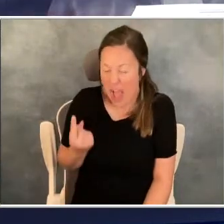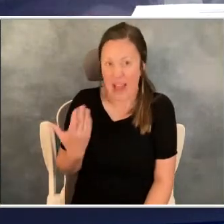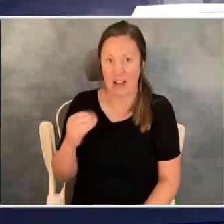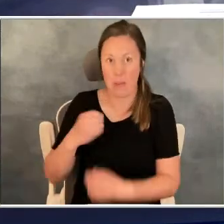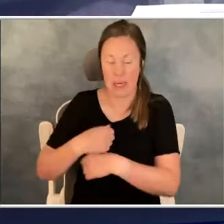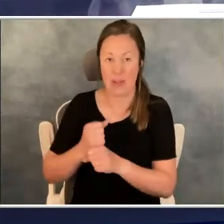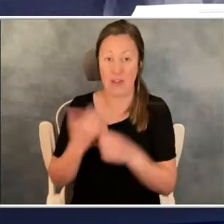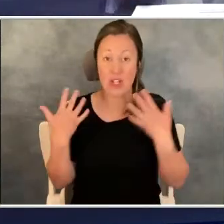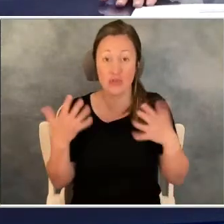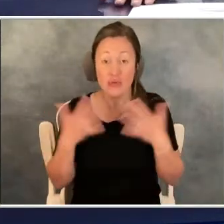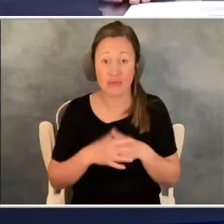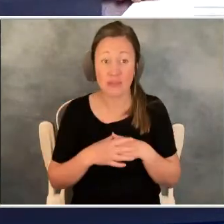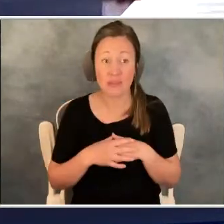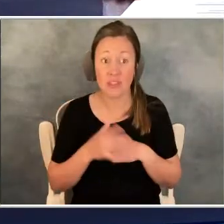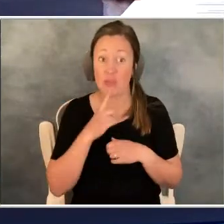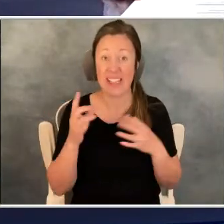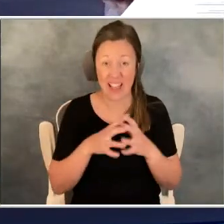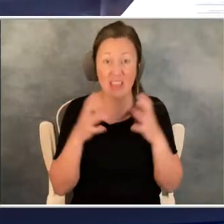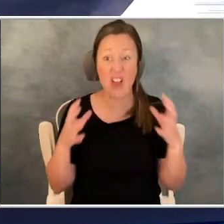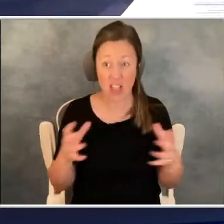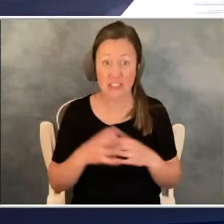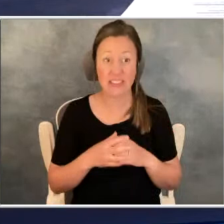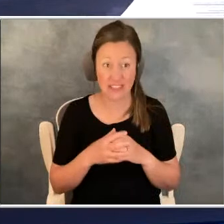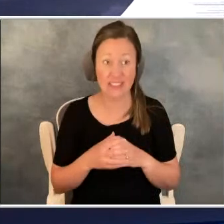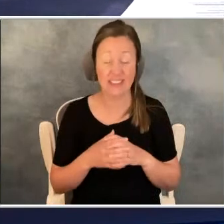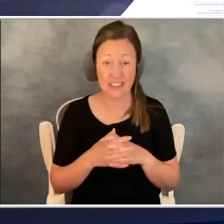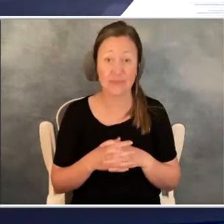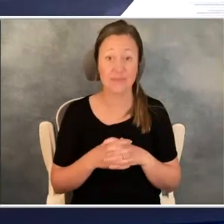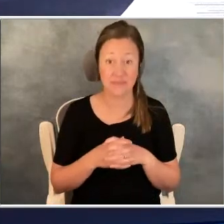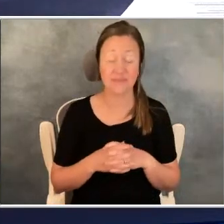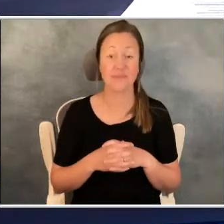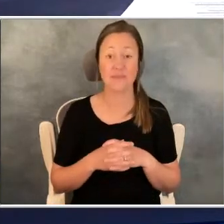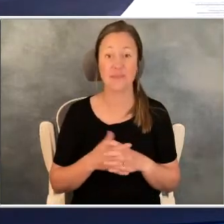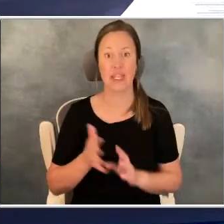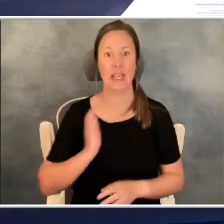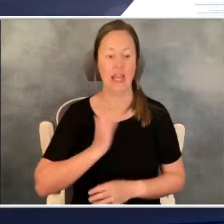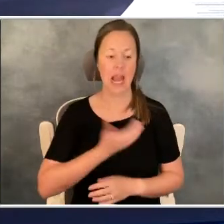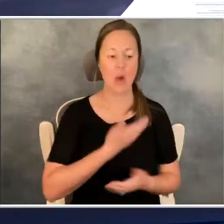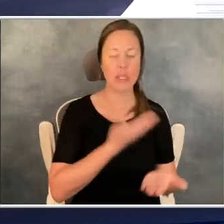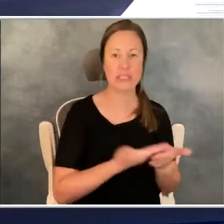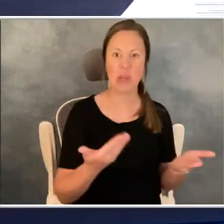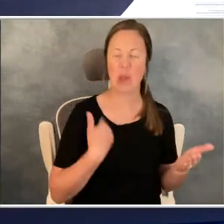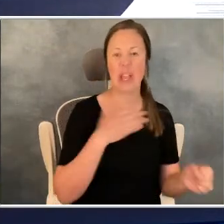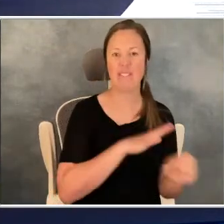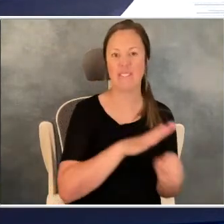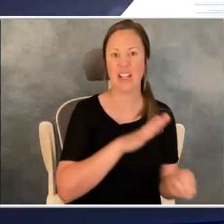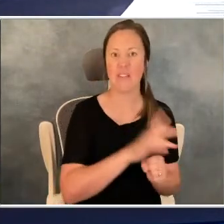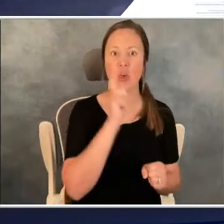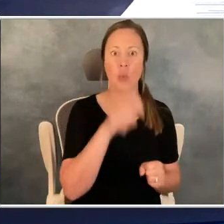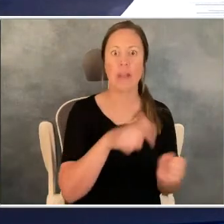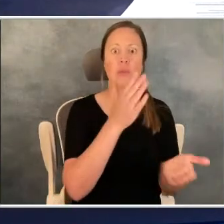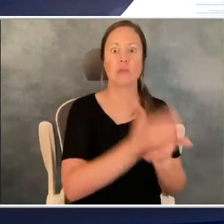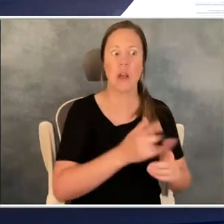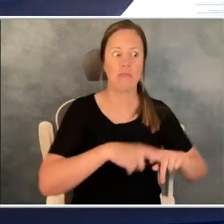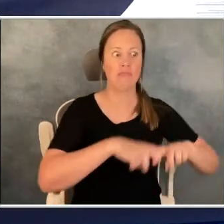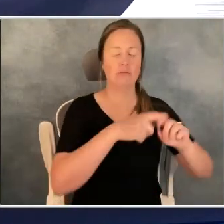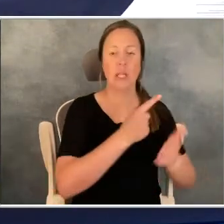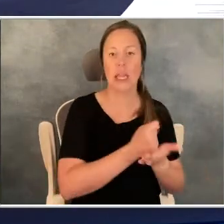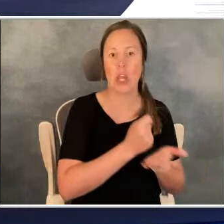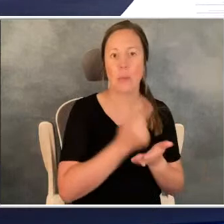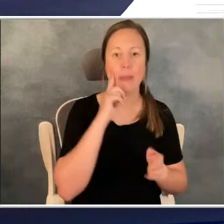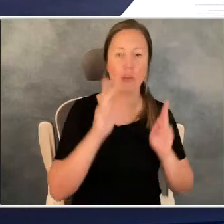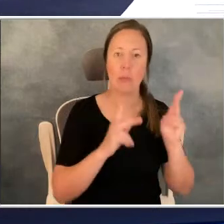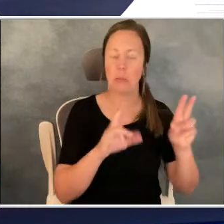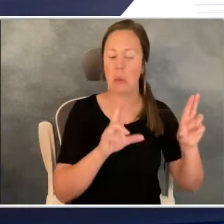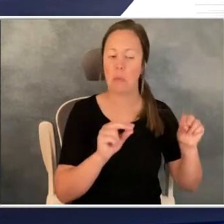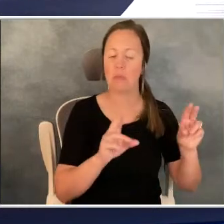And we see risk. with these drugs that people are at risk. And even though our supply has been okay, we've not had to stop therapy for anybody or not give people what they needed. There